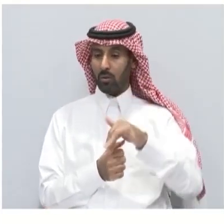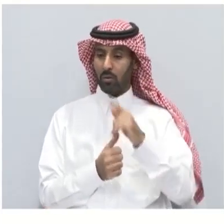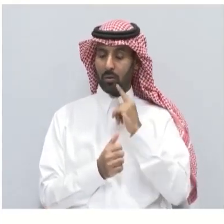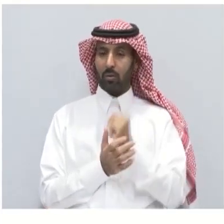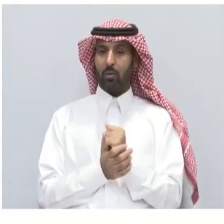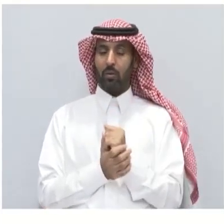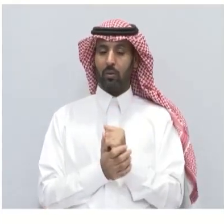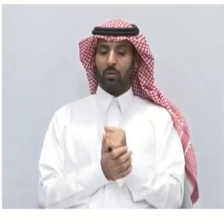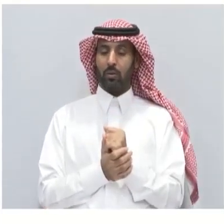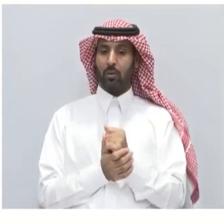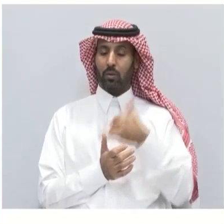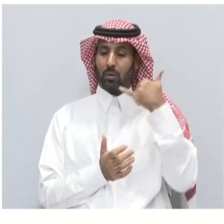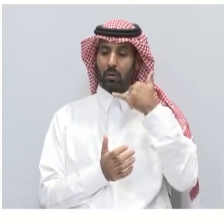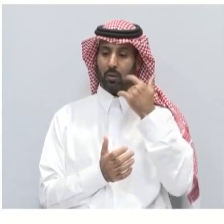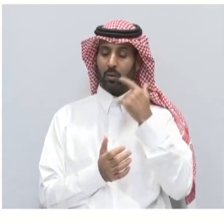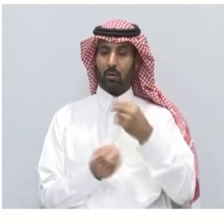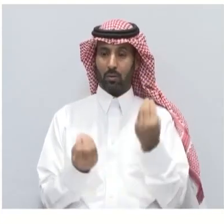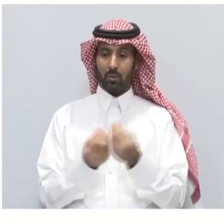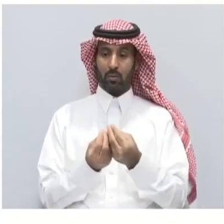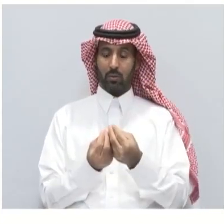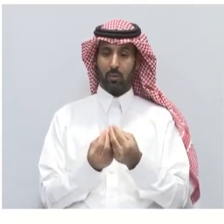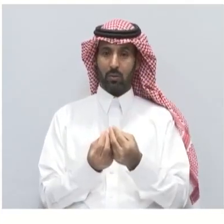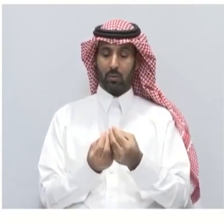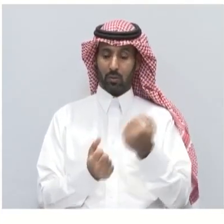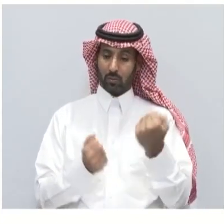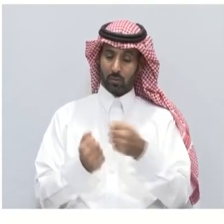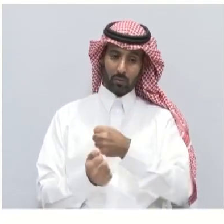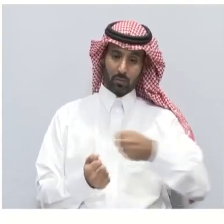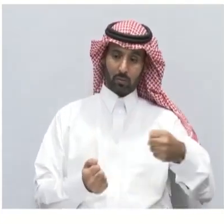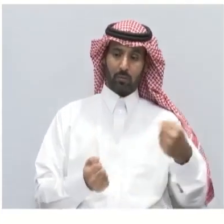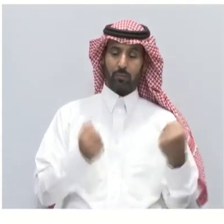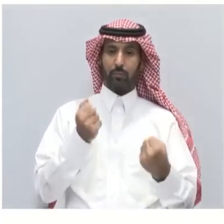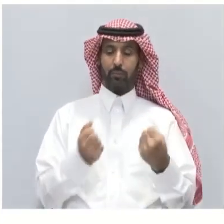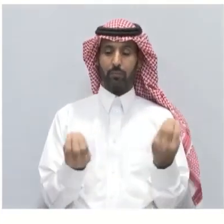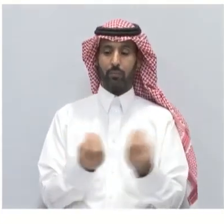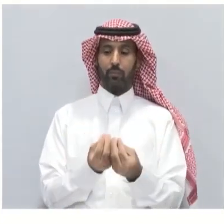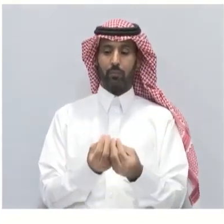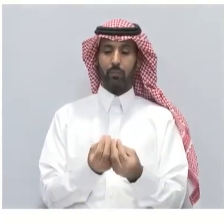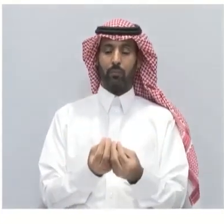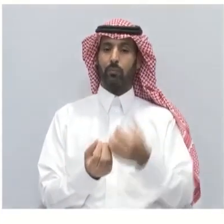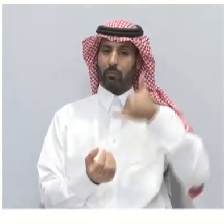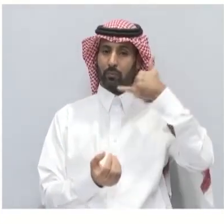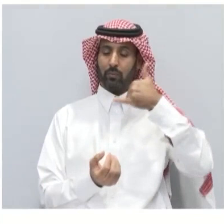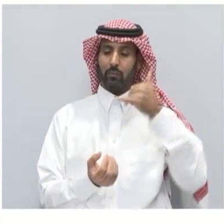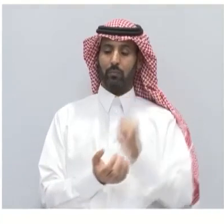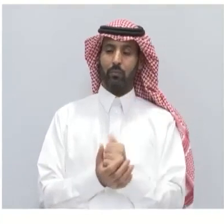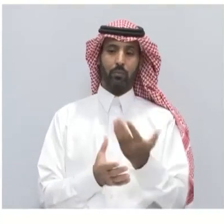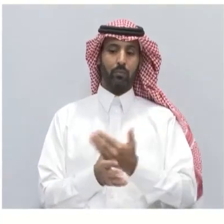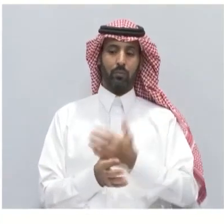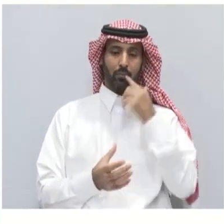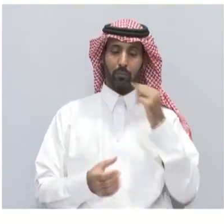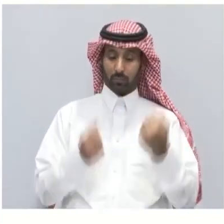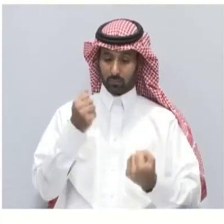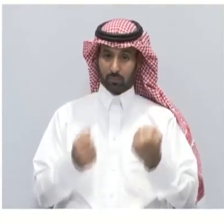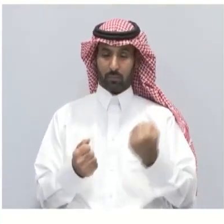give it, so he can give you a lift. You choose to call him or to text him. Of course, I would call him because he's in his